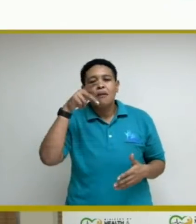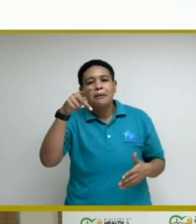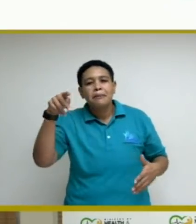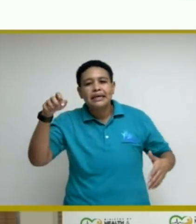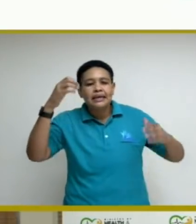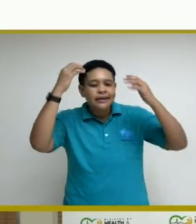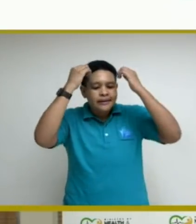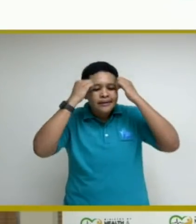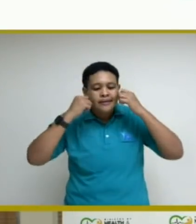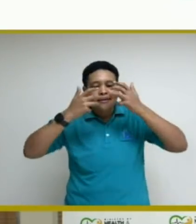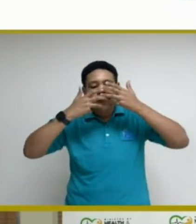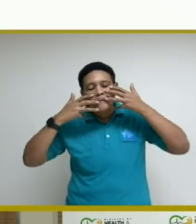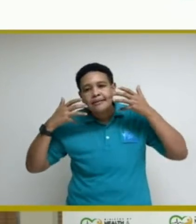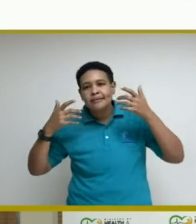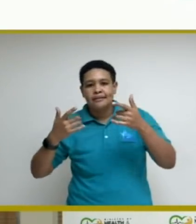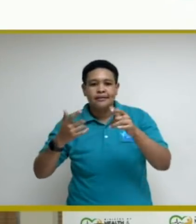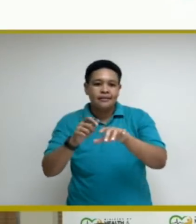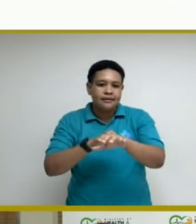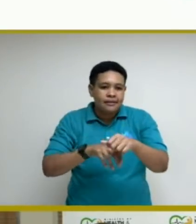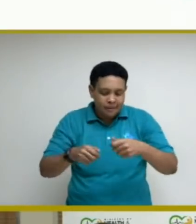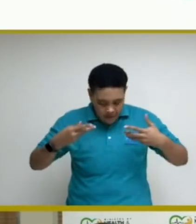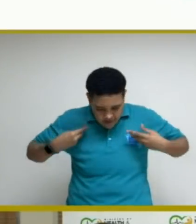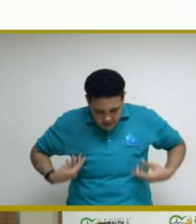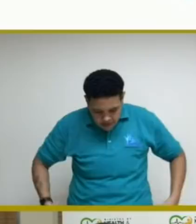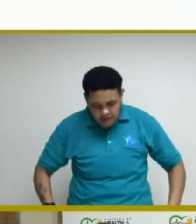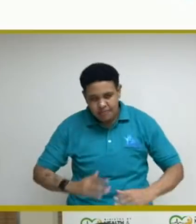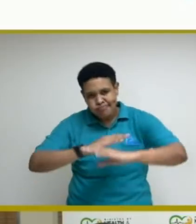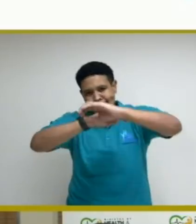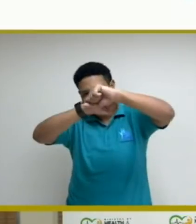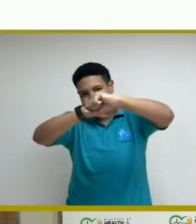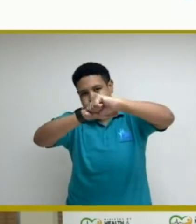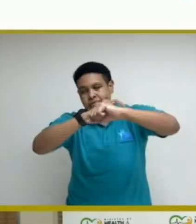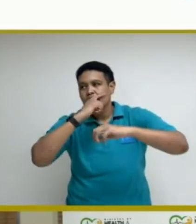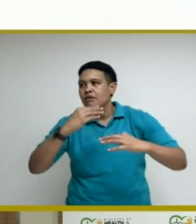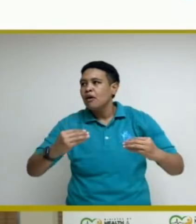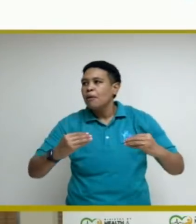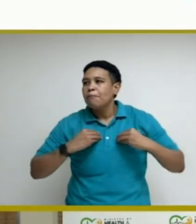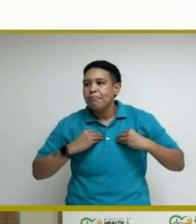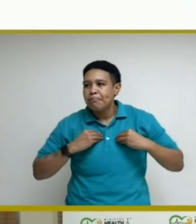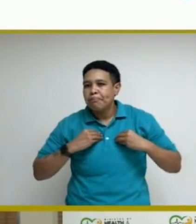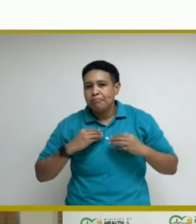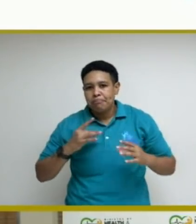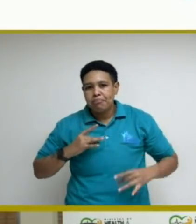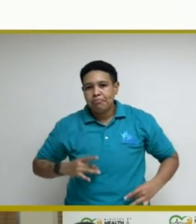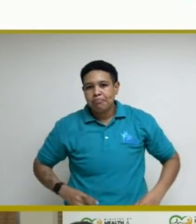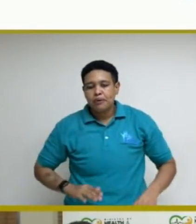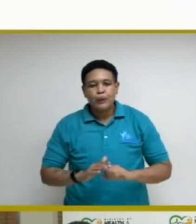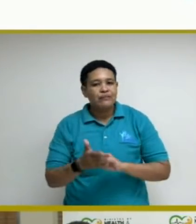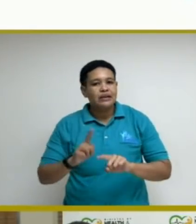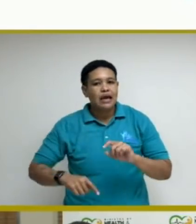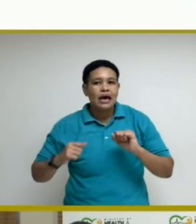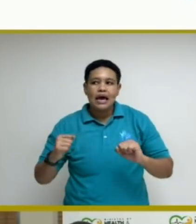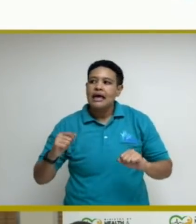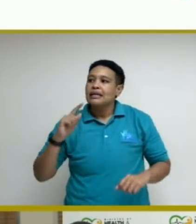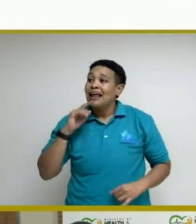PPEs, etc., for staff in terms of their own safety. And